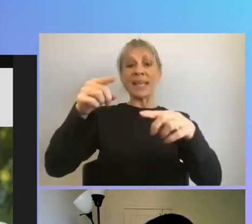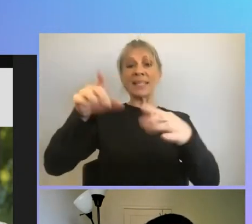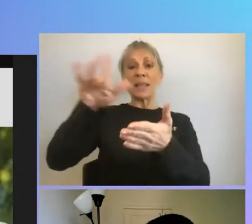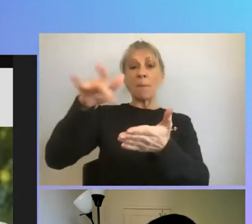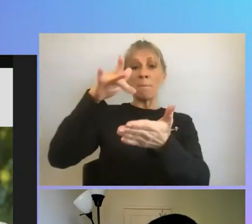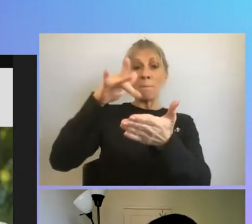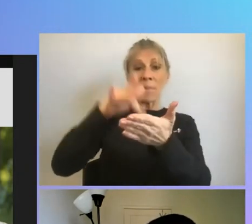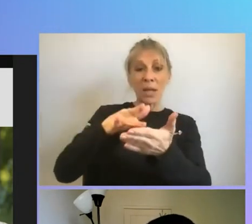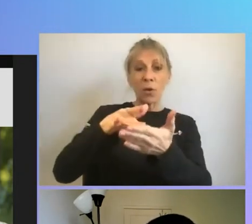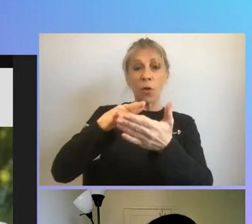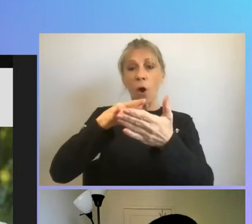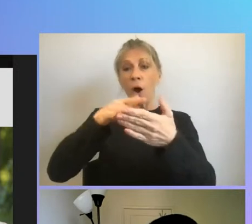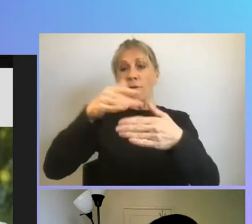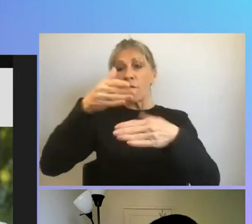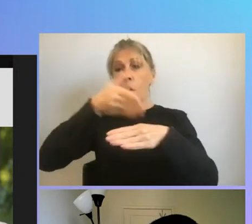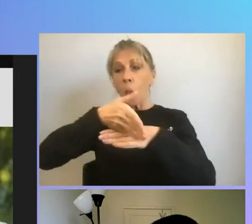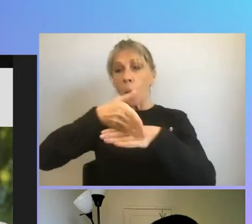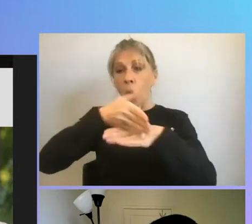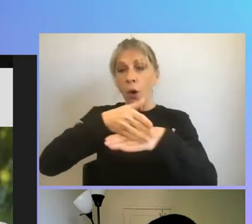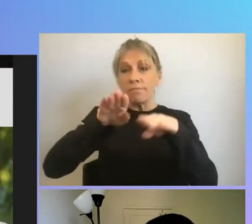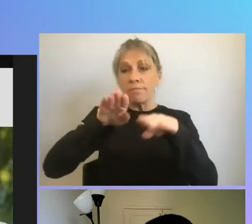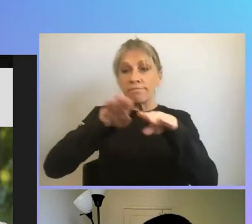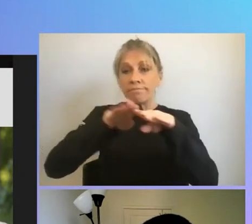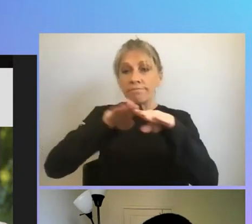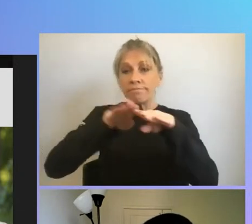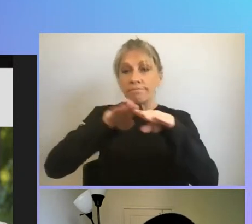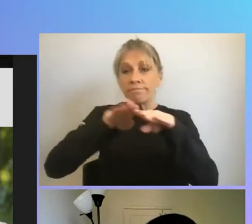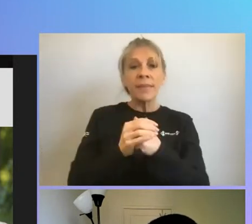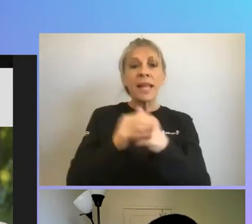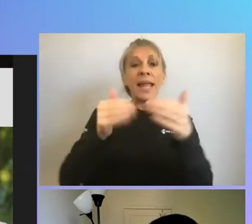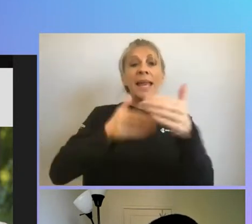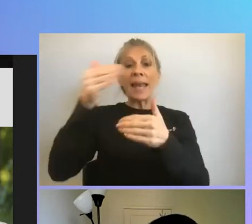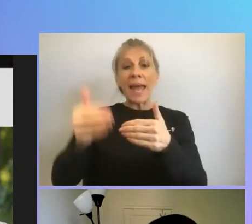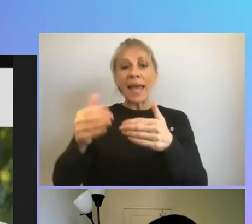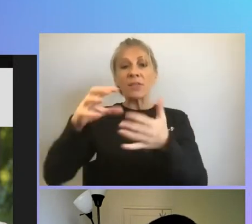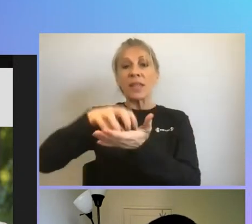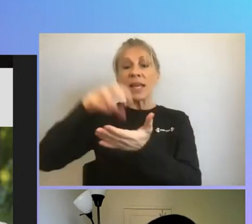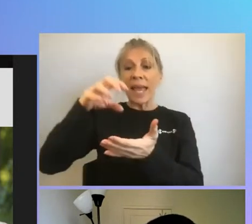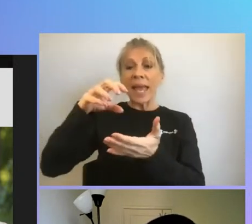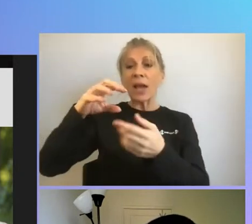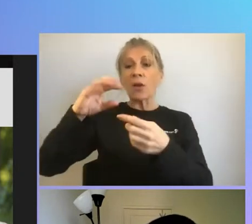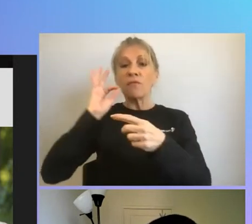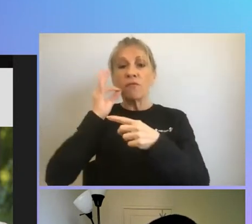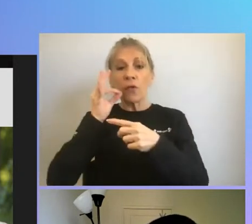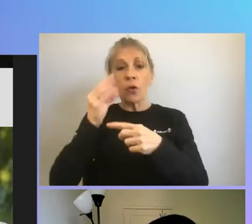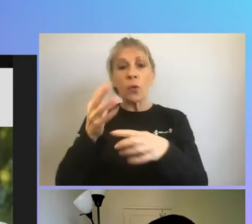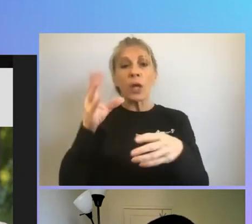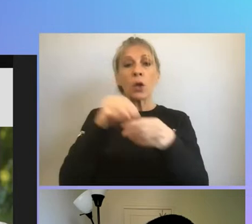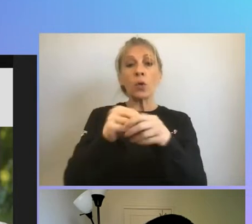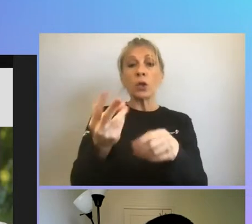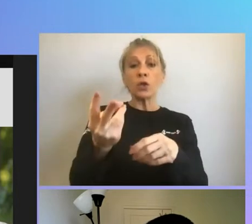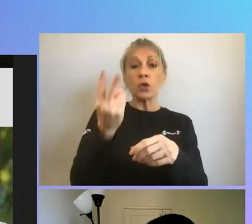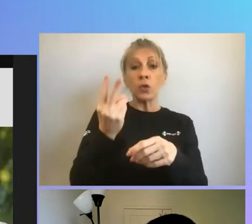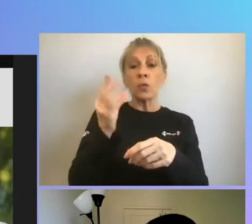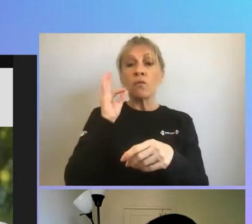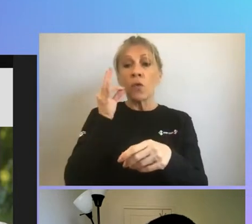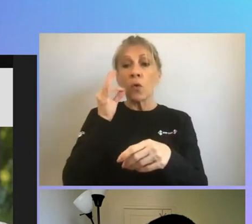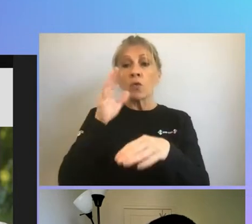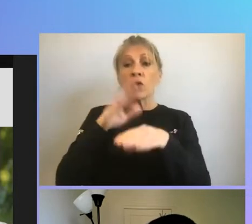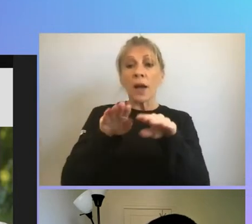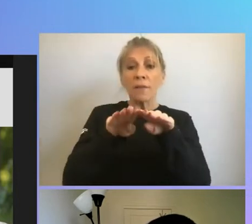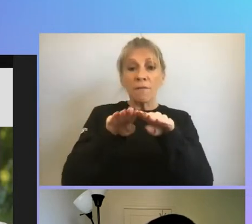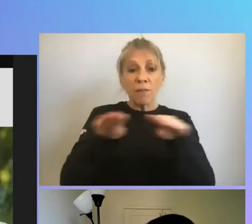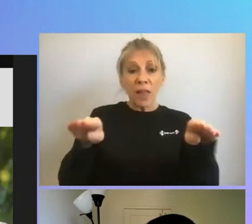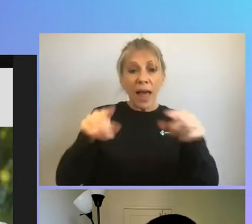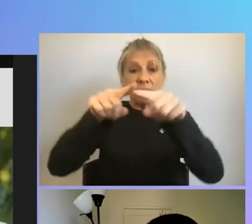of a grooved wood plank surface. Next to the cake are whole strawberries, including 2 strawberries, on a flat,